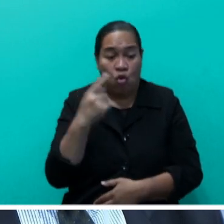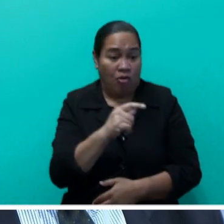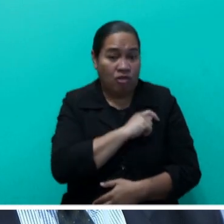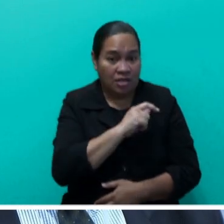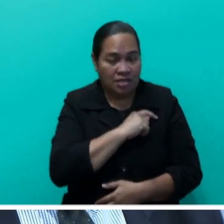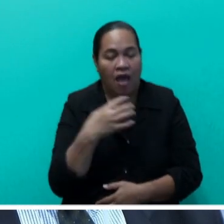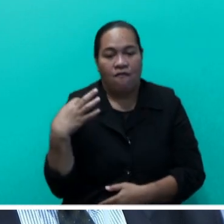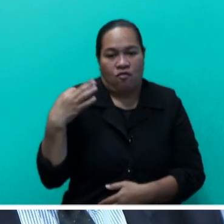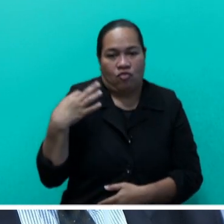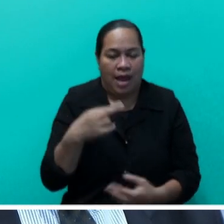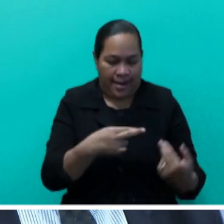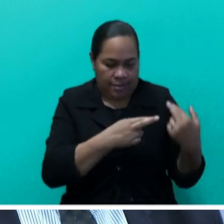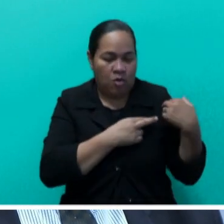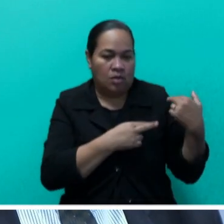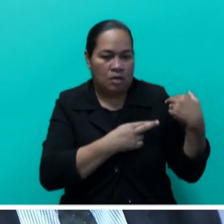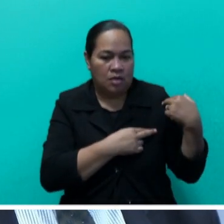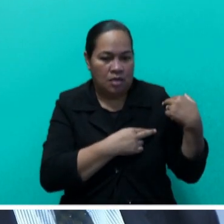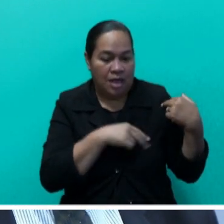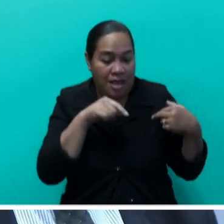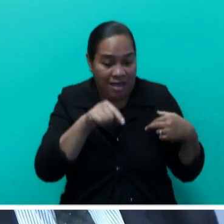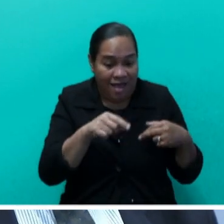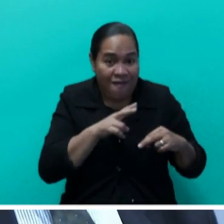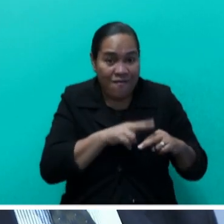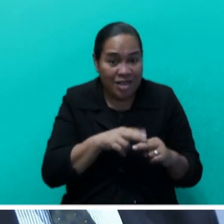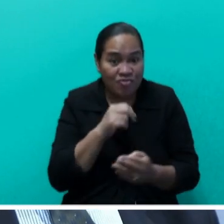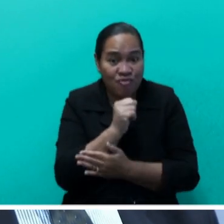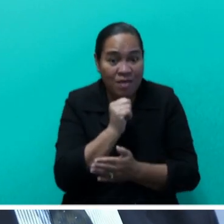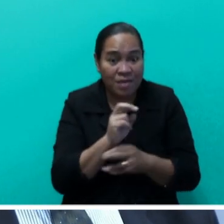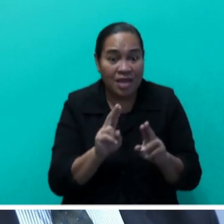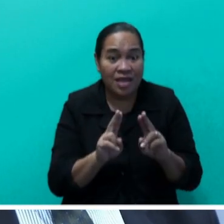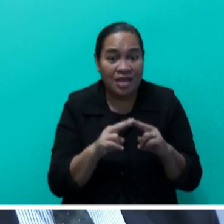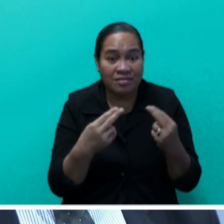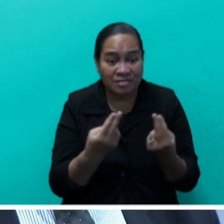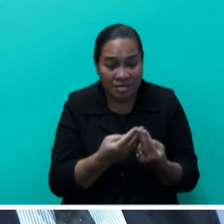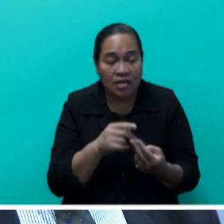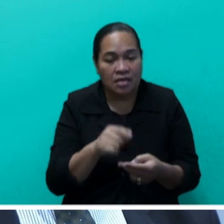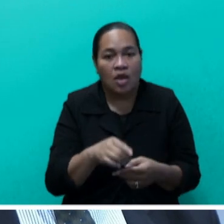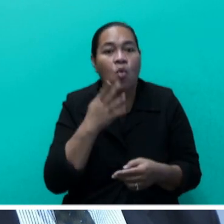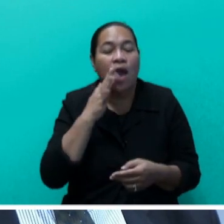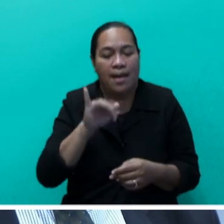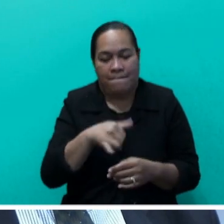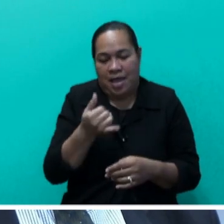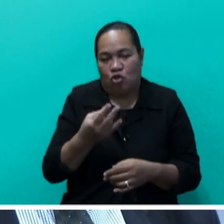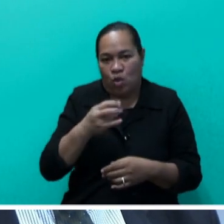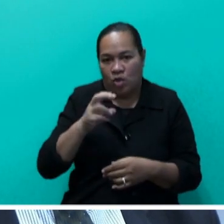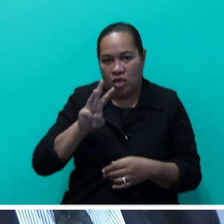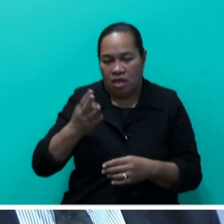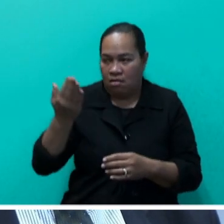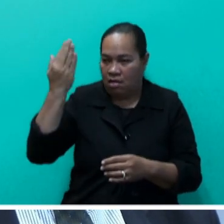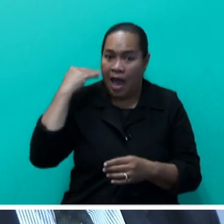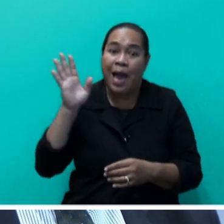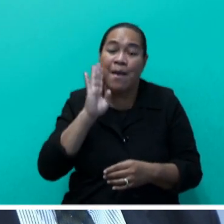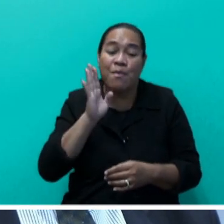took responsibility of Fiji Rugby in May 2023, 4 months prior to the